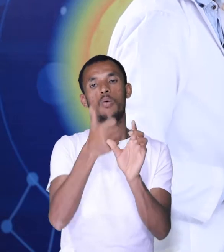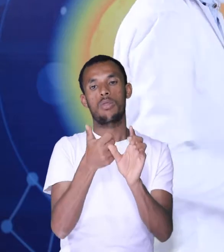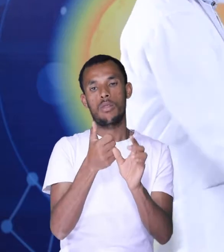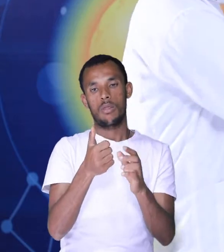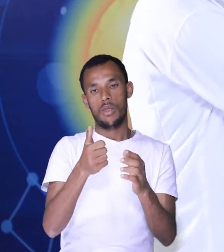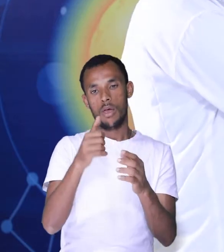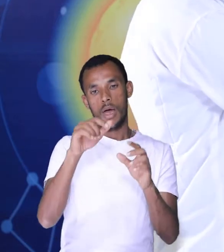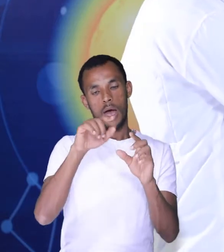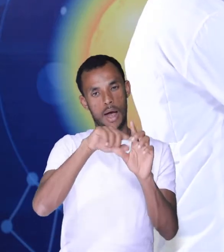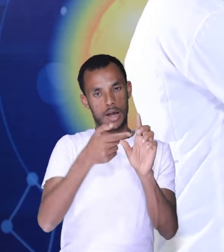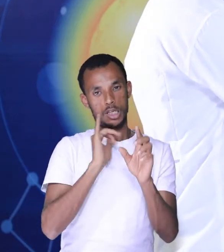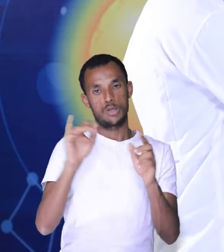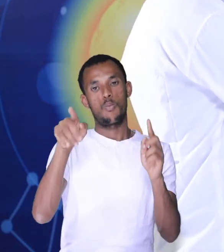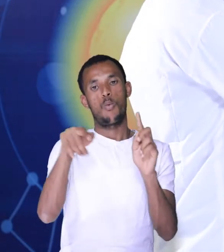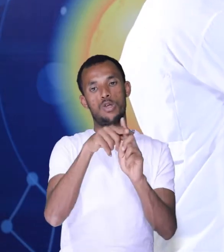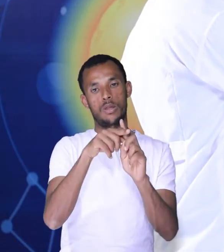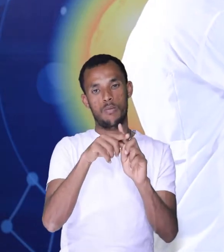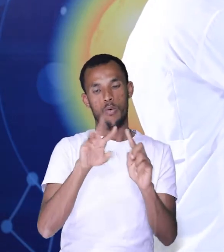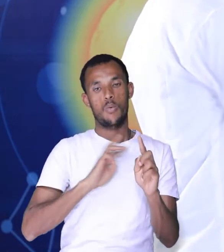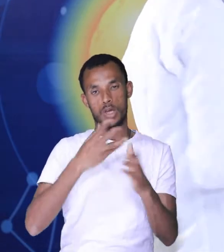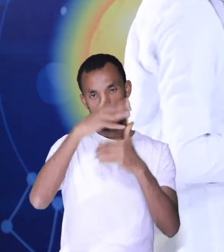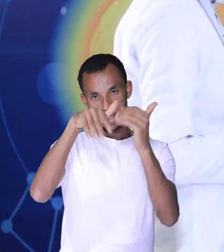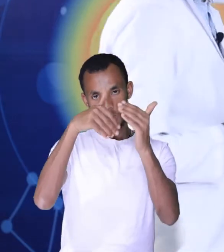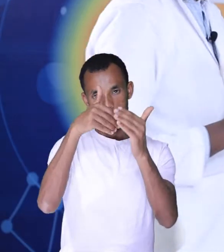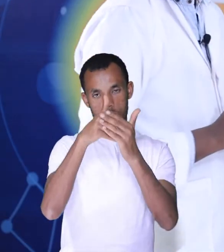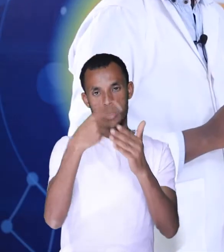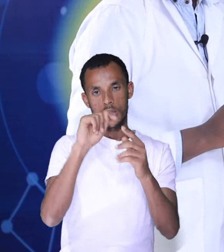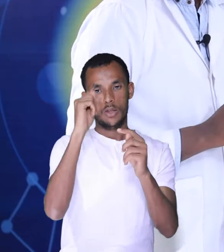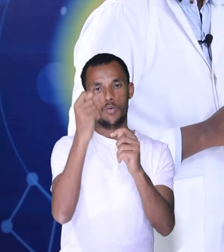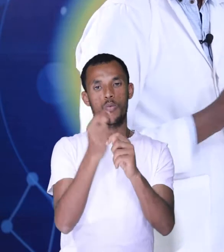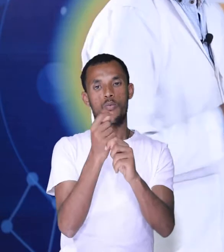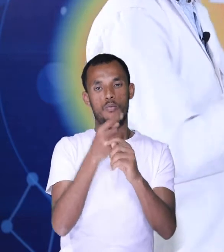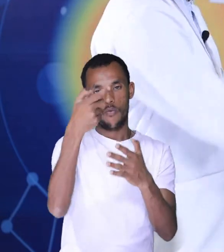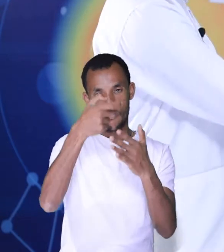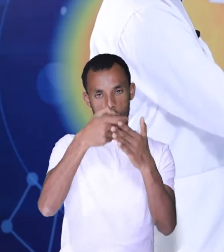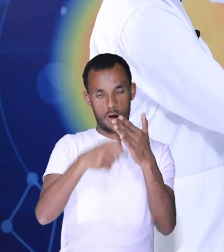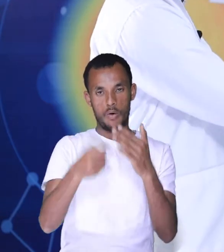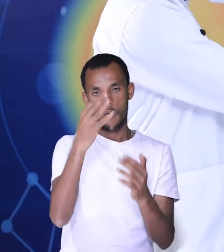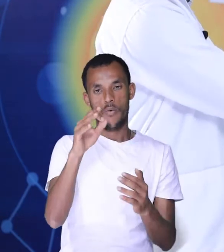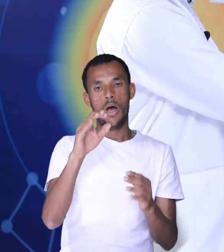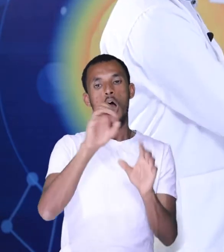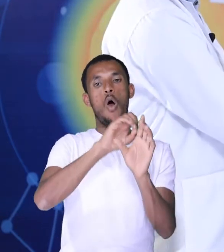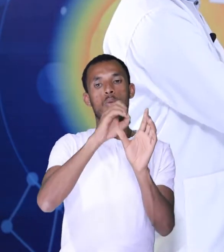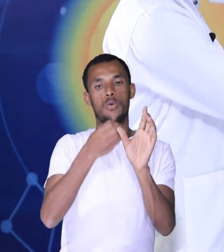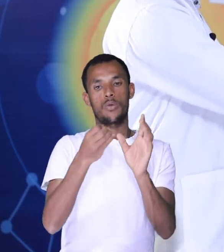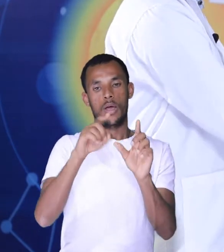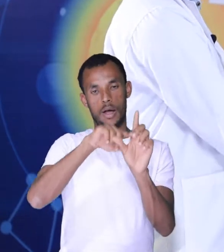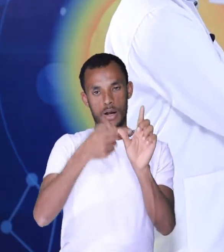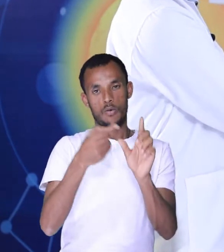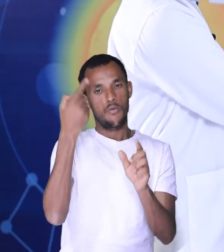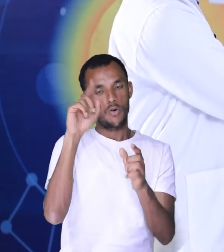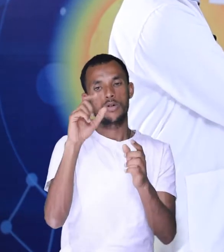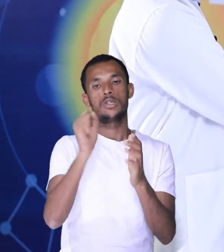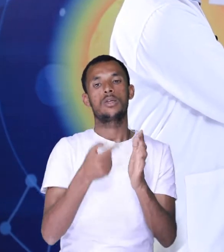positive. So that here you can generalize the trigonometric value of an obtuse angle for a